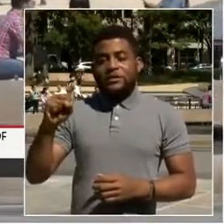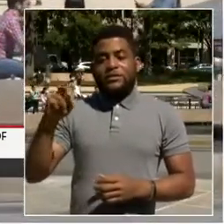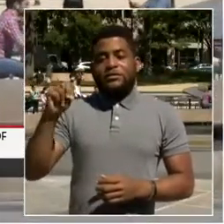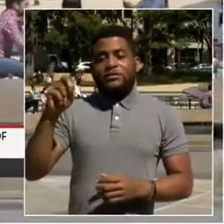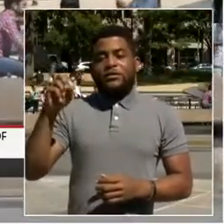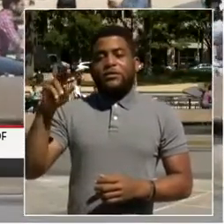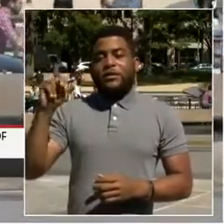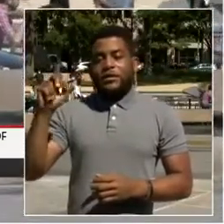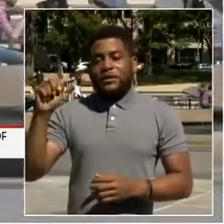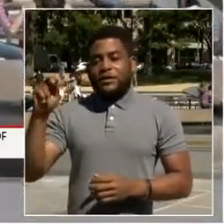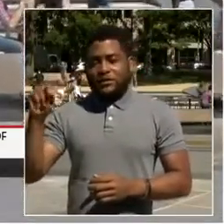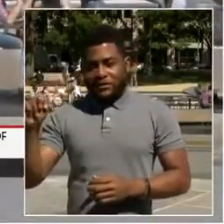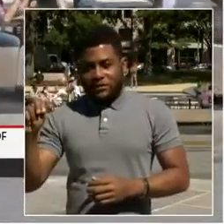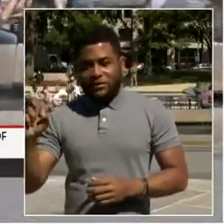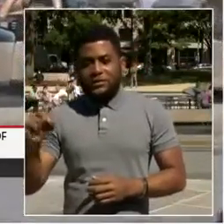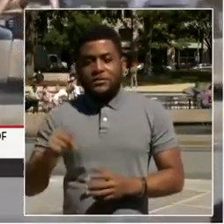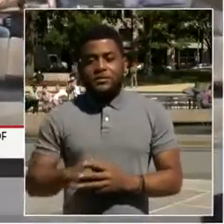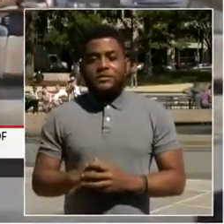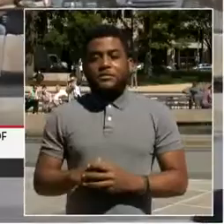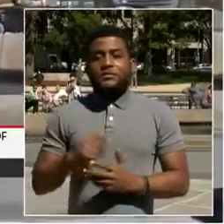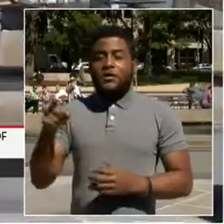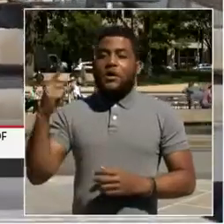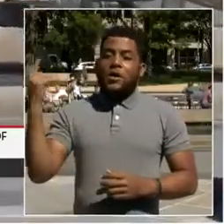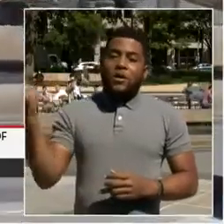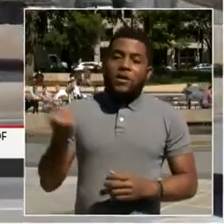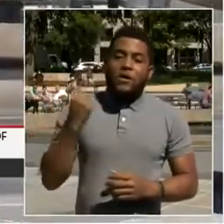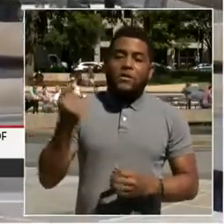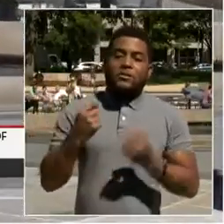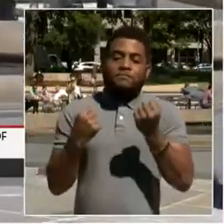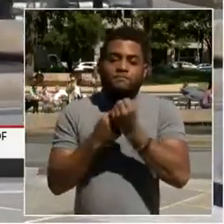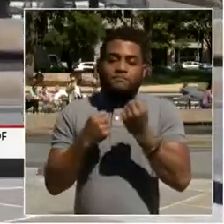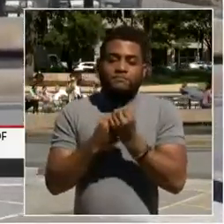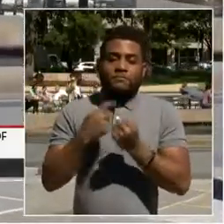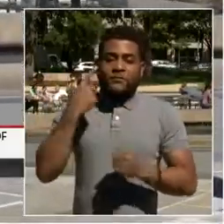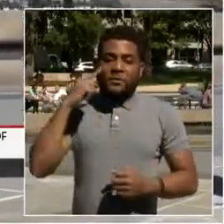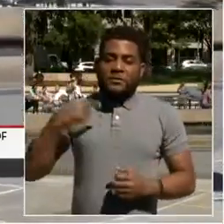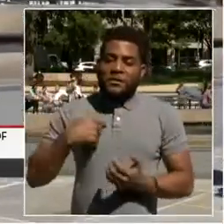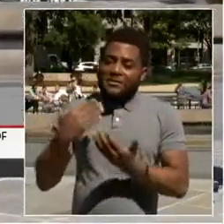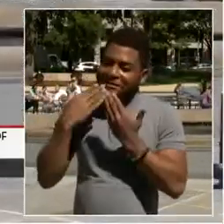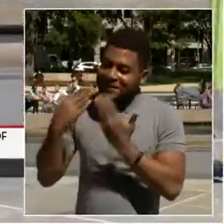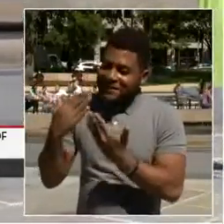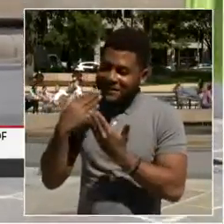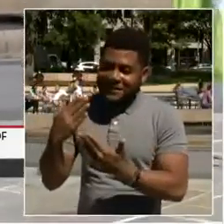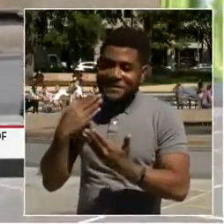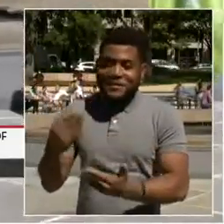Congresswoman, you always come through for us, and you did it again. Thank you so much.